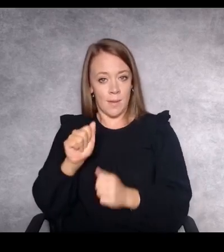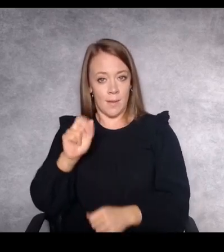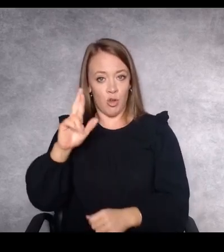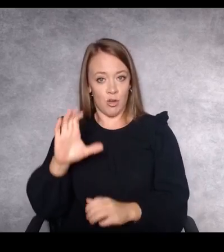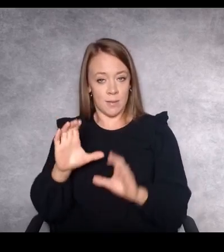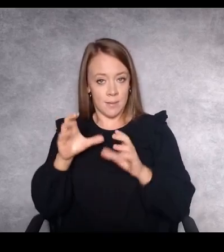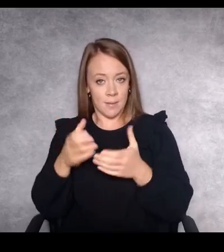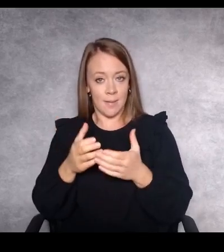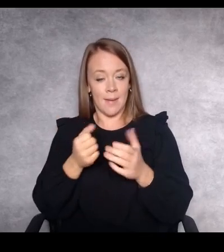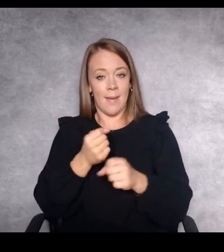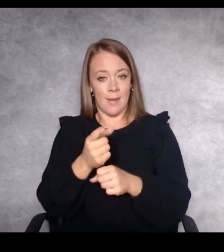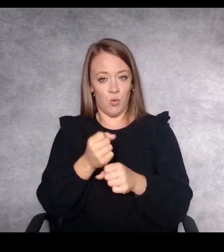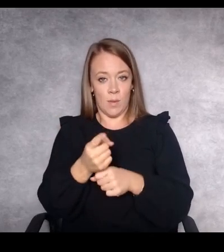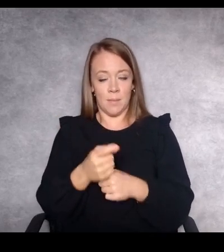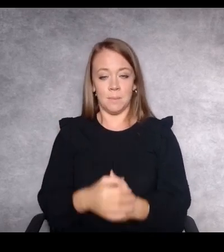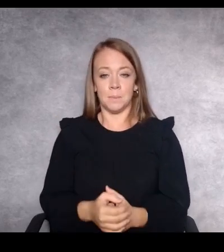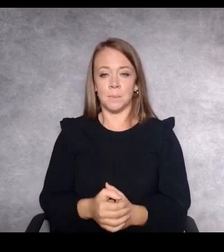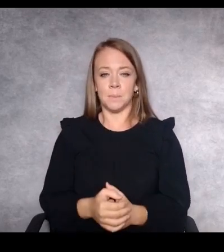annually.